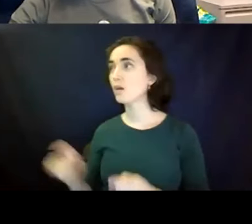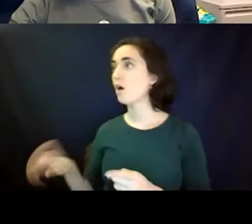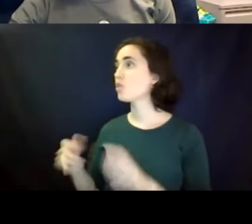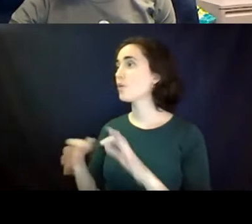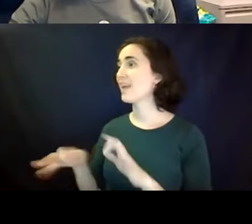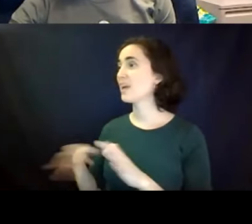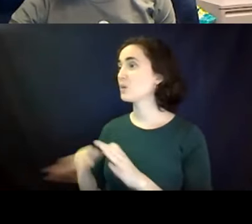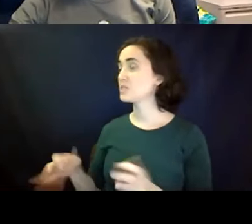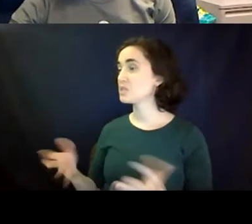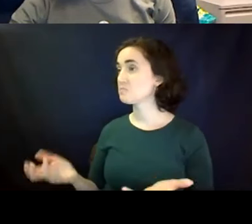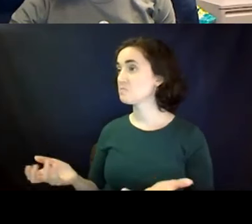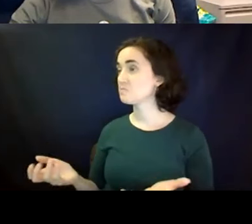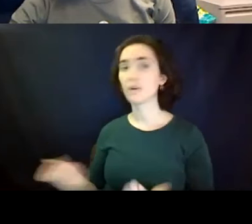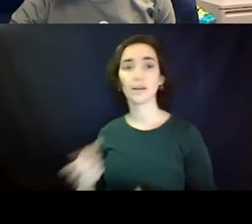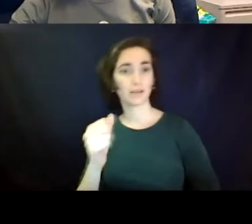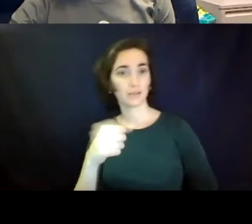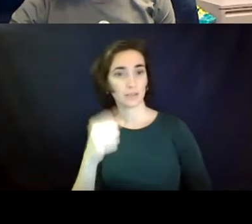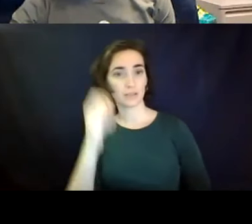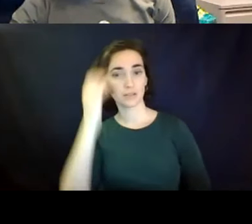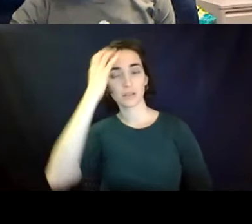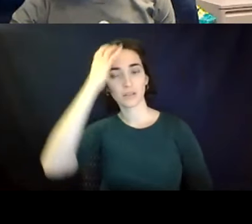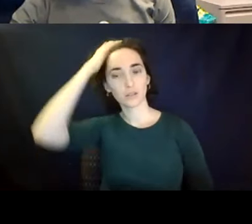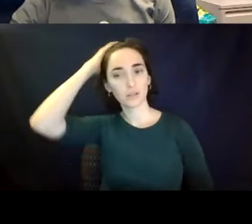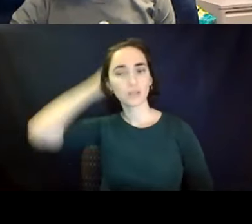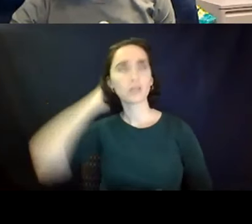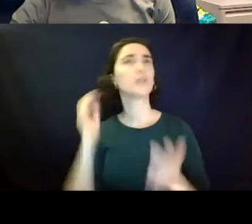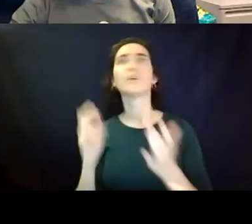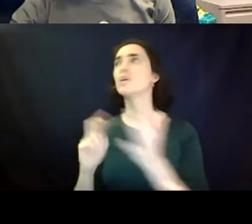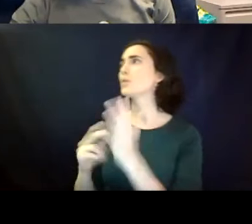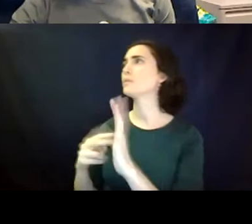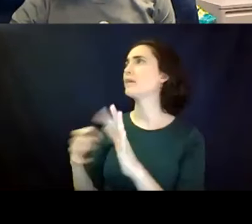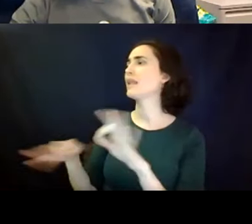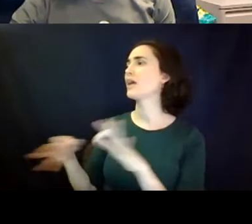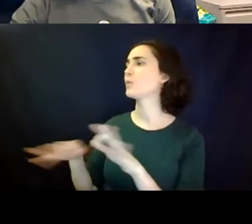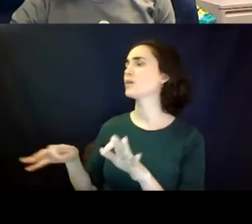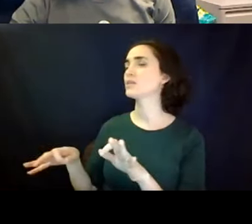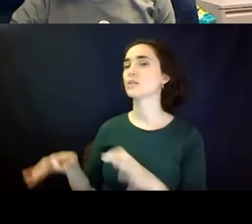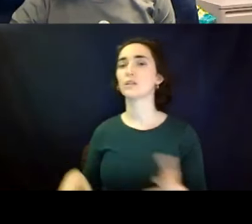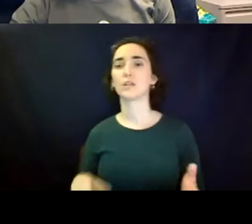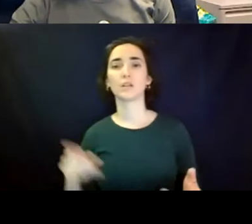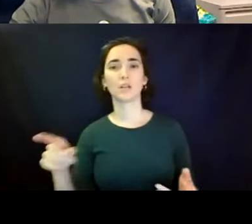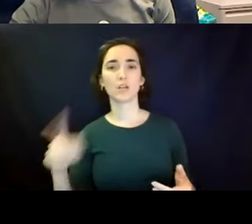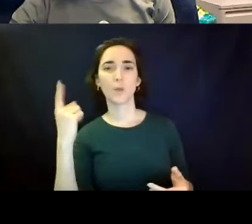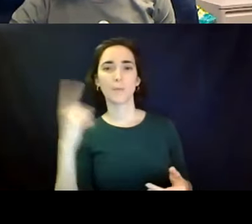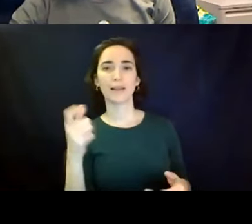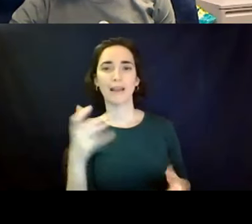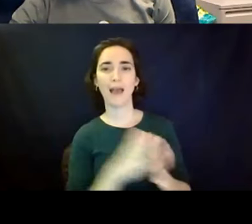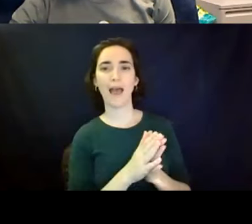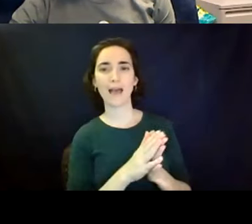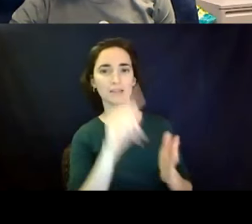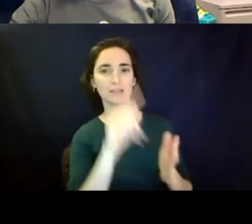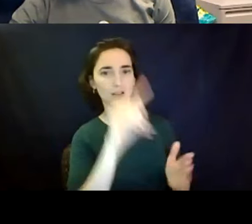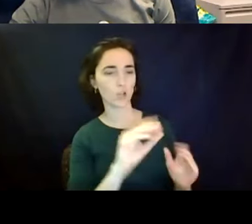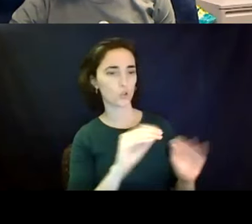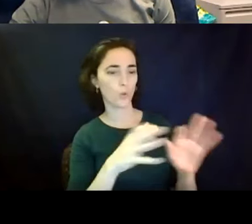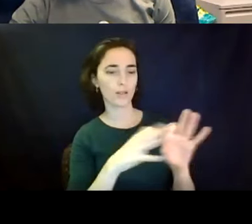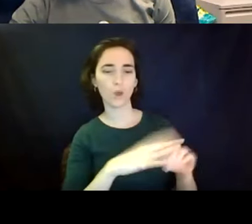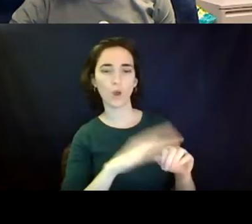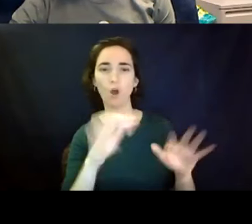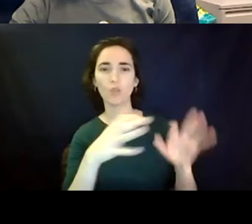language? Yes. What do Lauren, you mean language? she doesn't see information on other languages